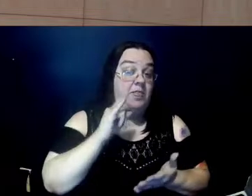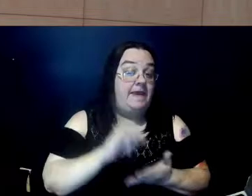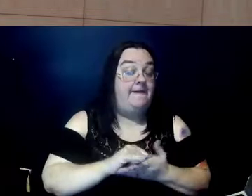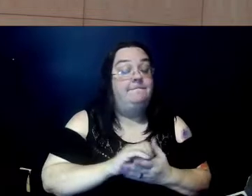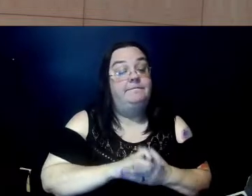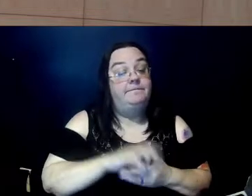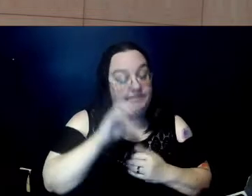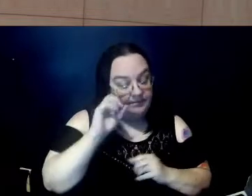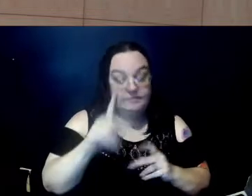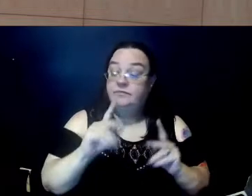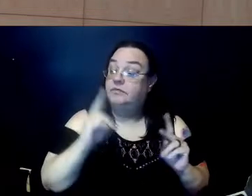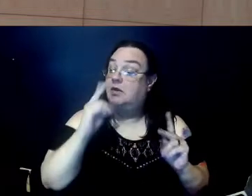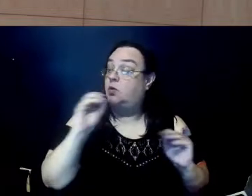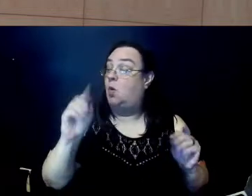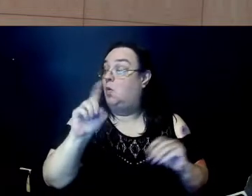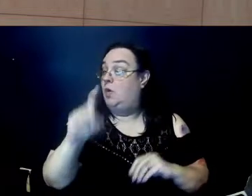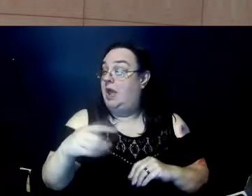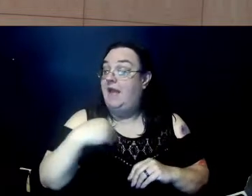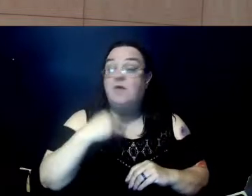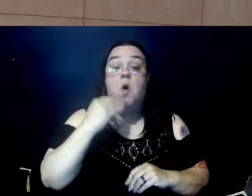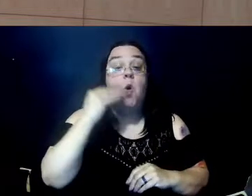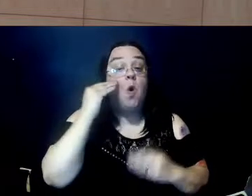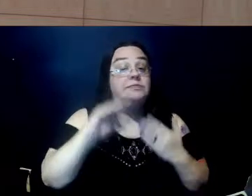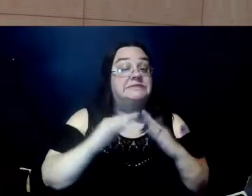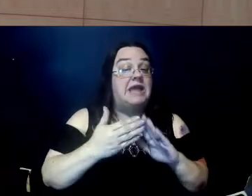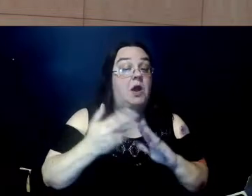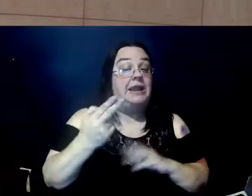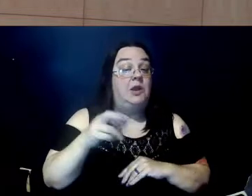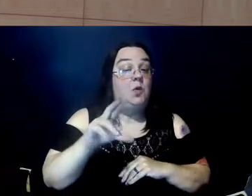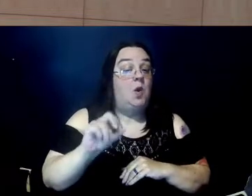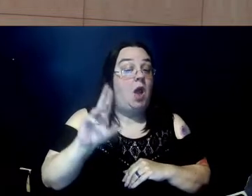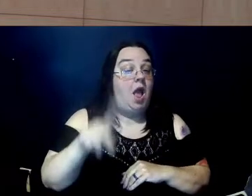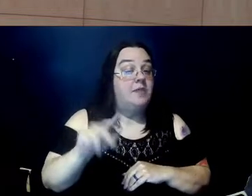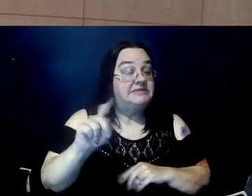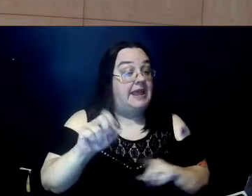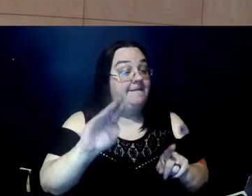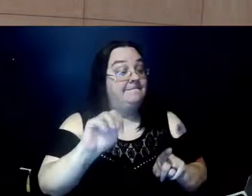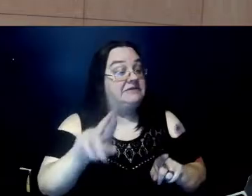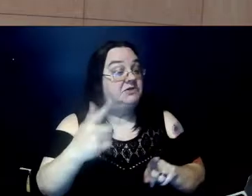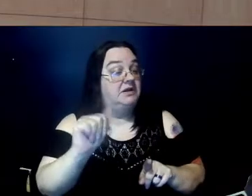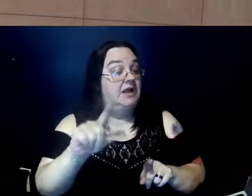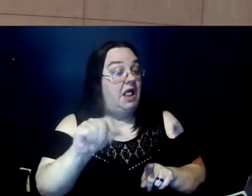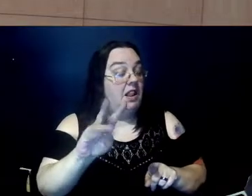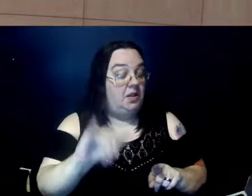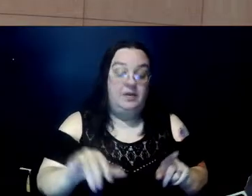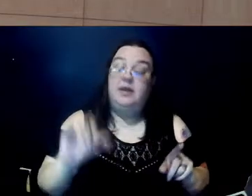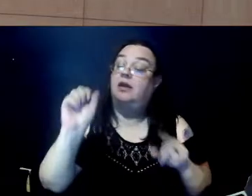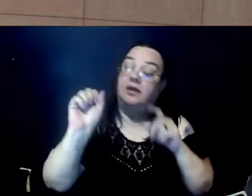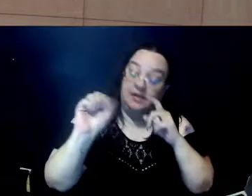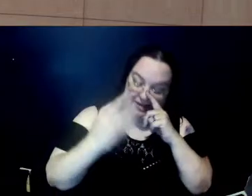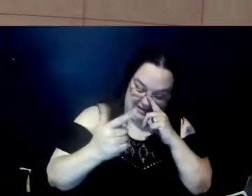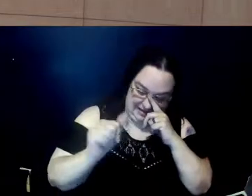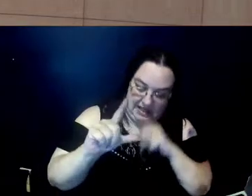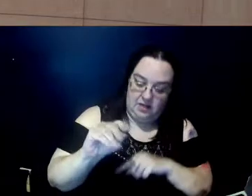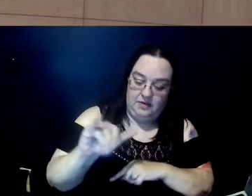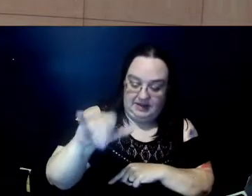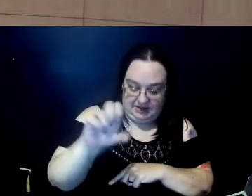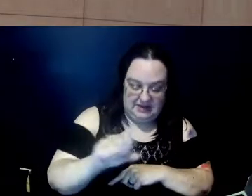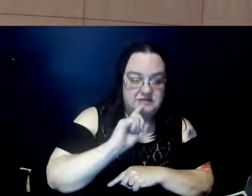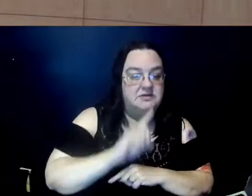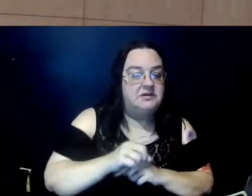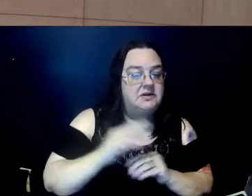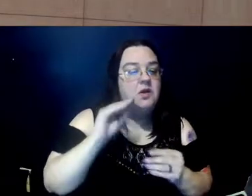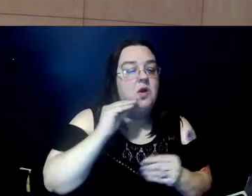Okay, seeing no questions, is there a Hometown Heroes update? Mr. Galloway. Yes, there is. Hometown